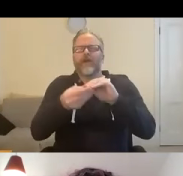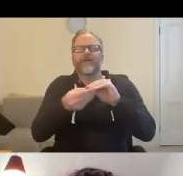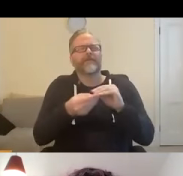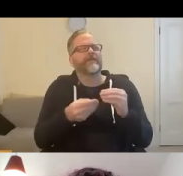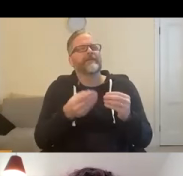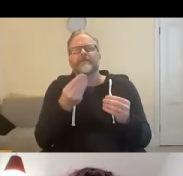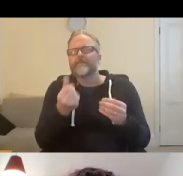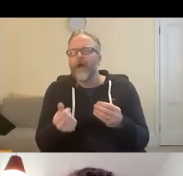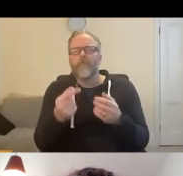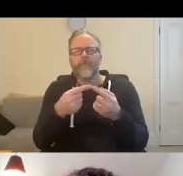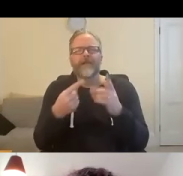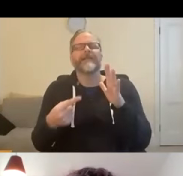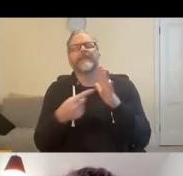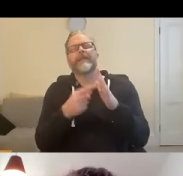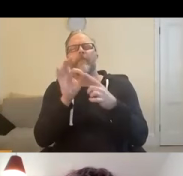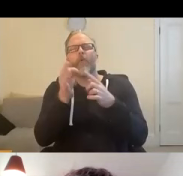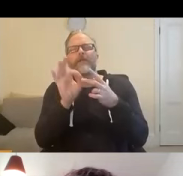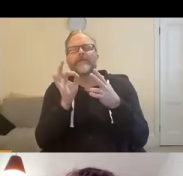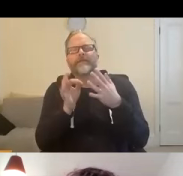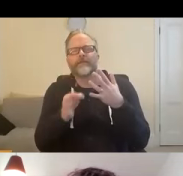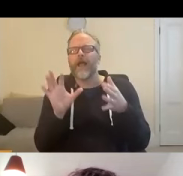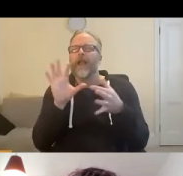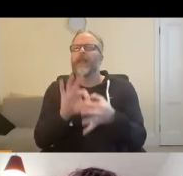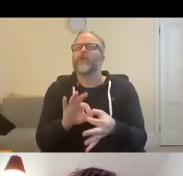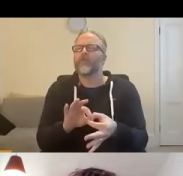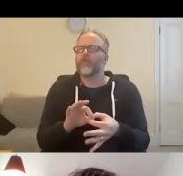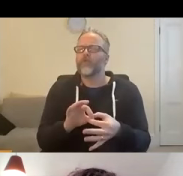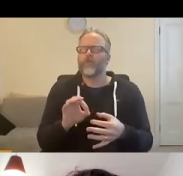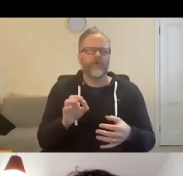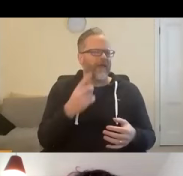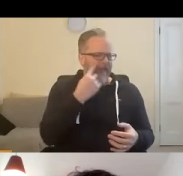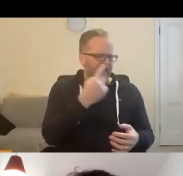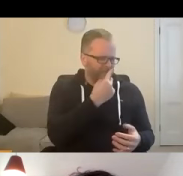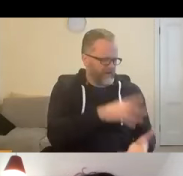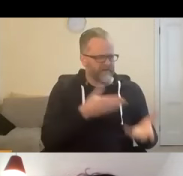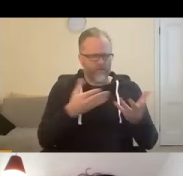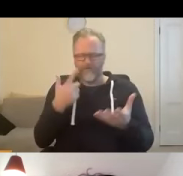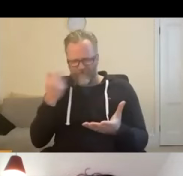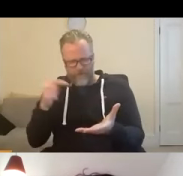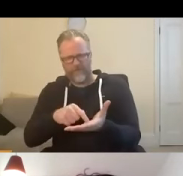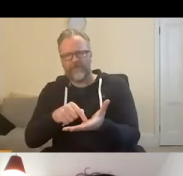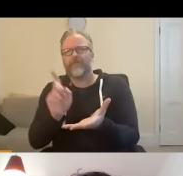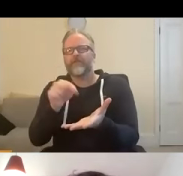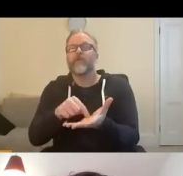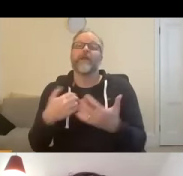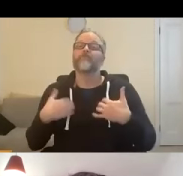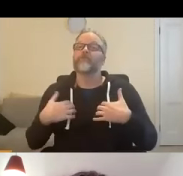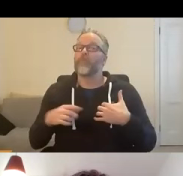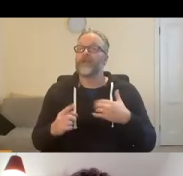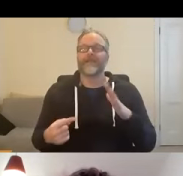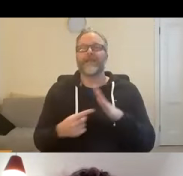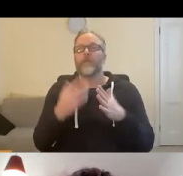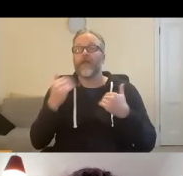few key points basically around what was coming out of the evidence. So what we were interested in was, what are the key mental